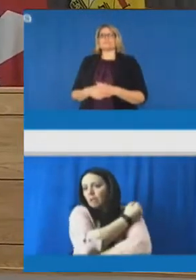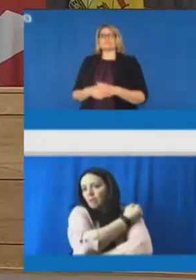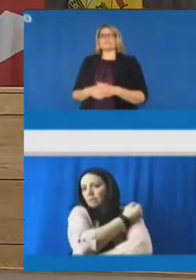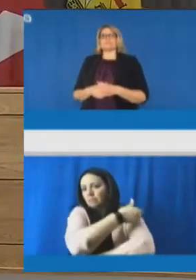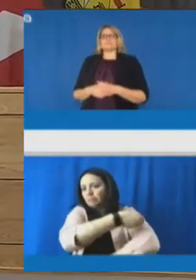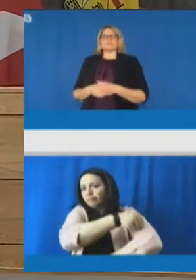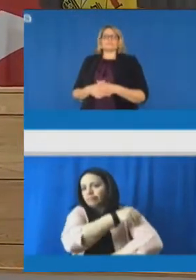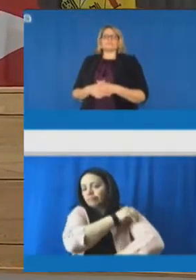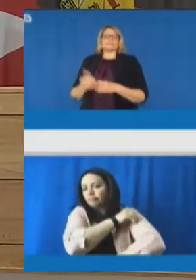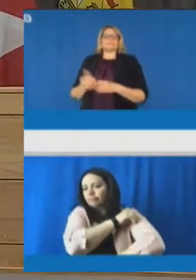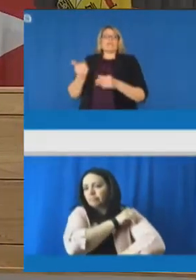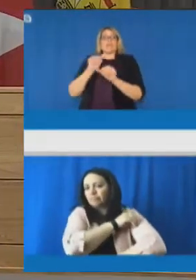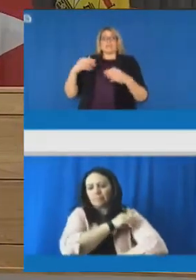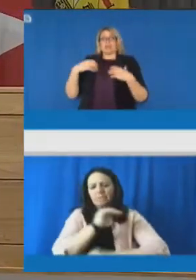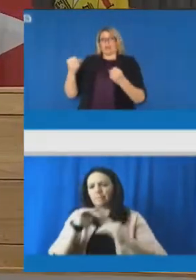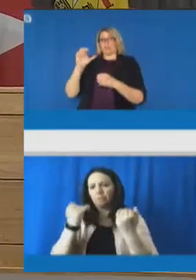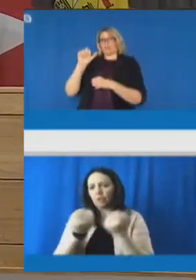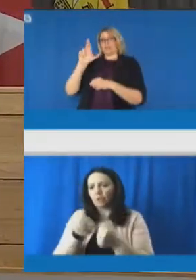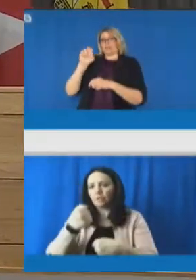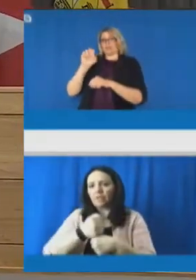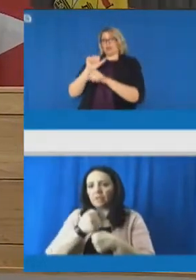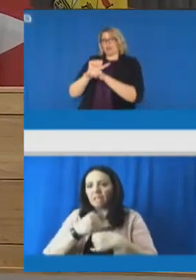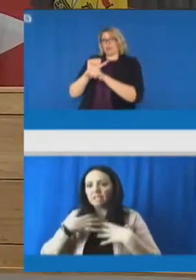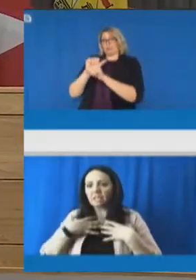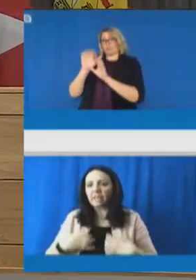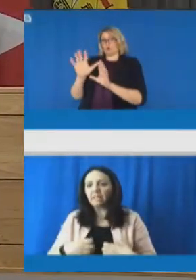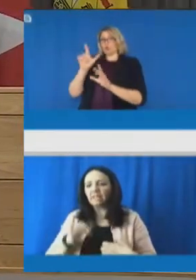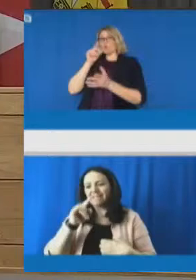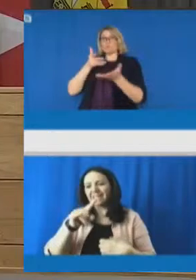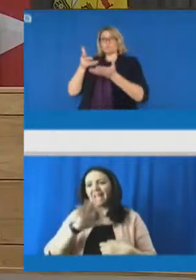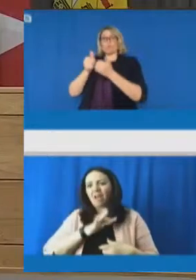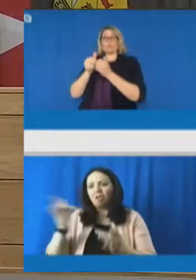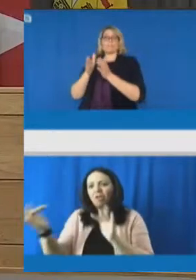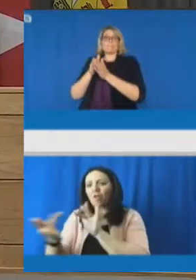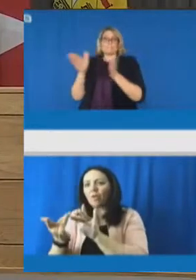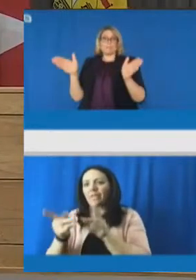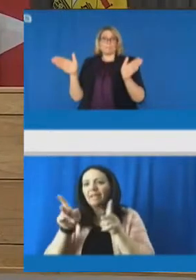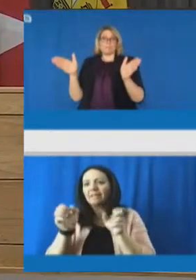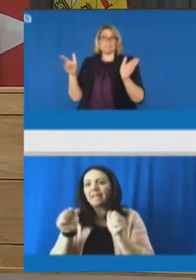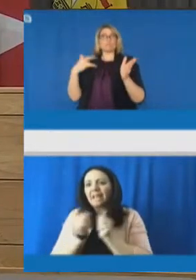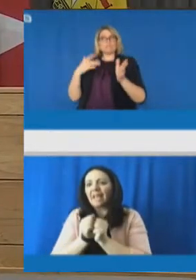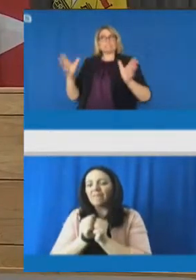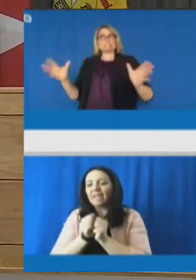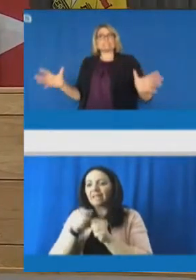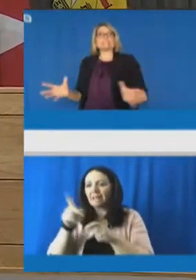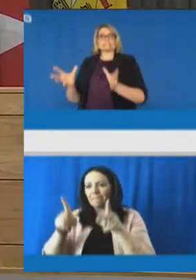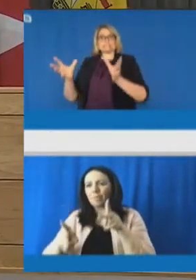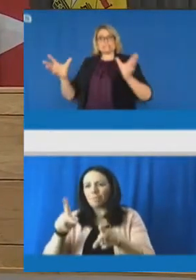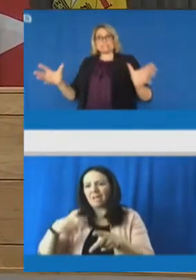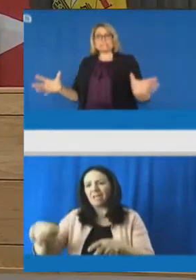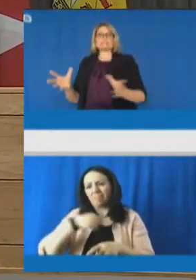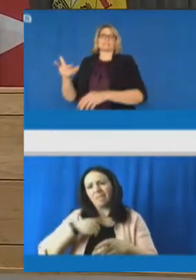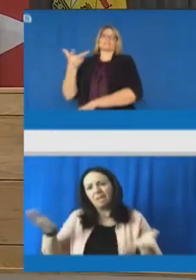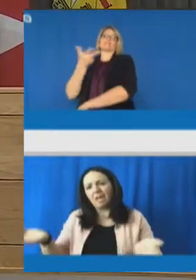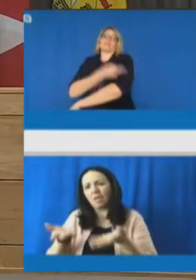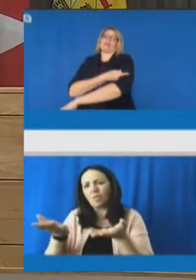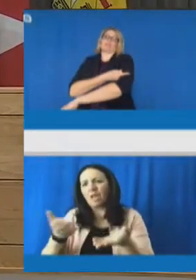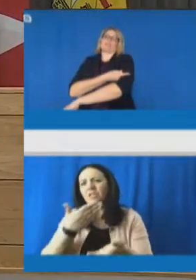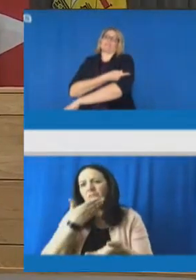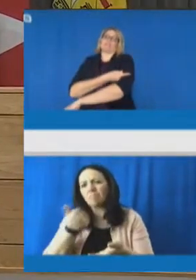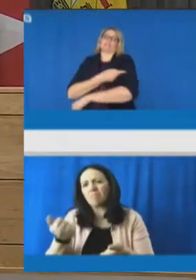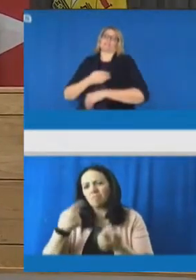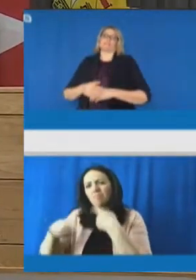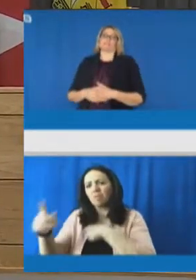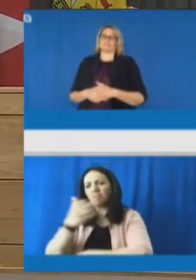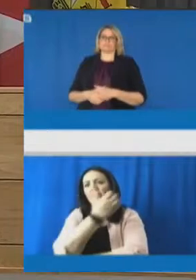the timeline for vaccine shipments to pharmacies? Because I understand that process is supposed to start on Wednesday the 17th, but I've spoken to